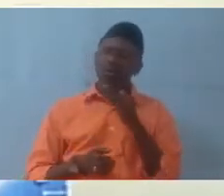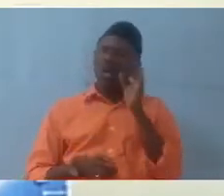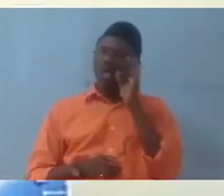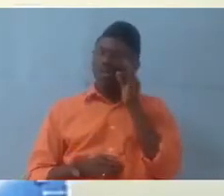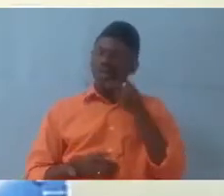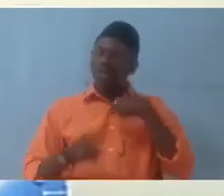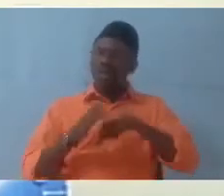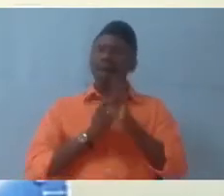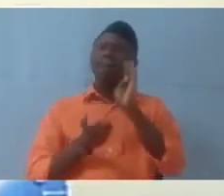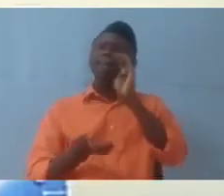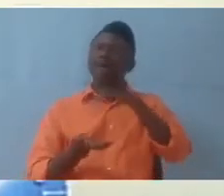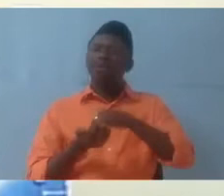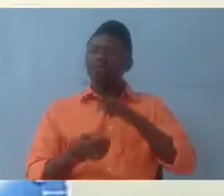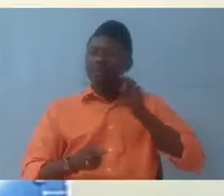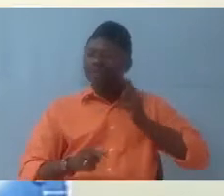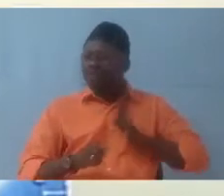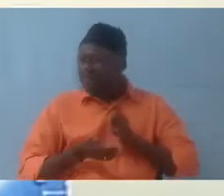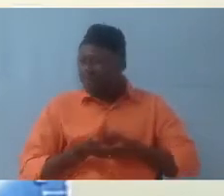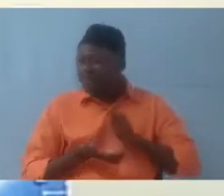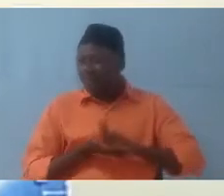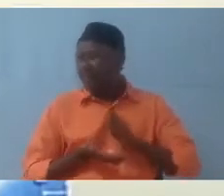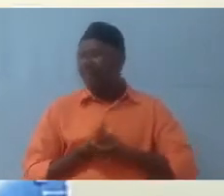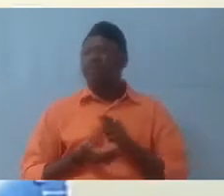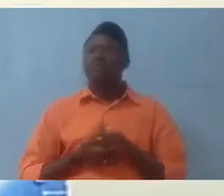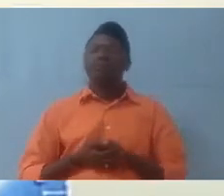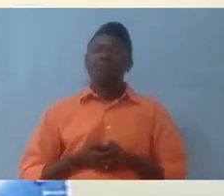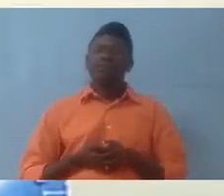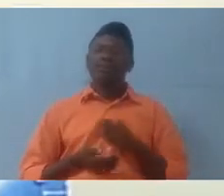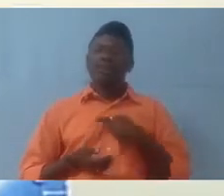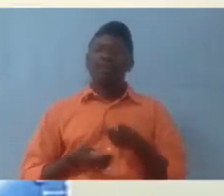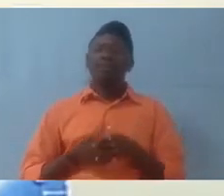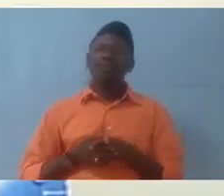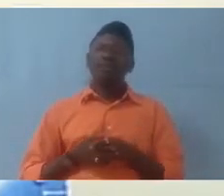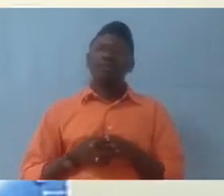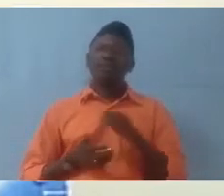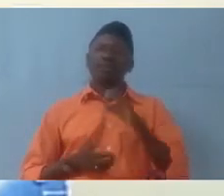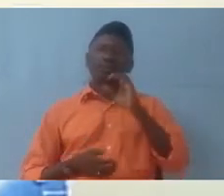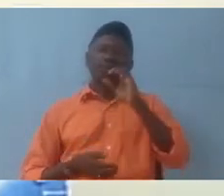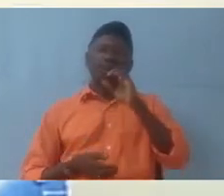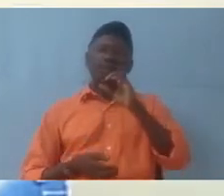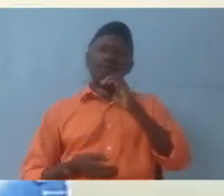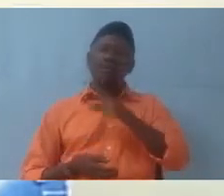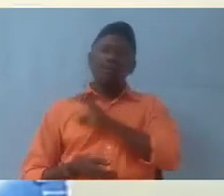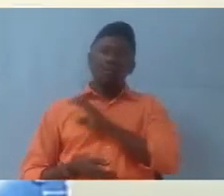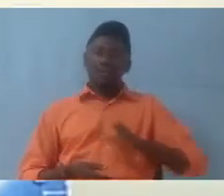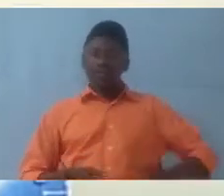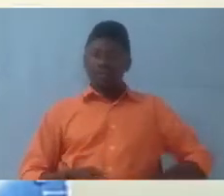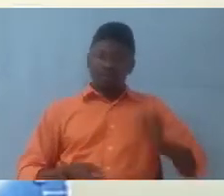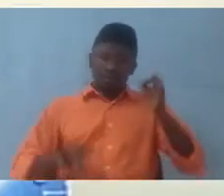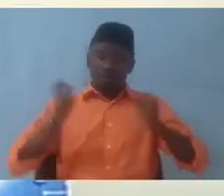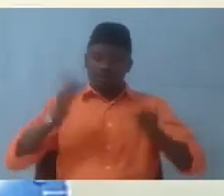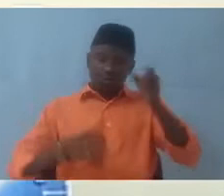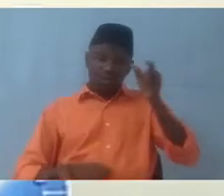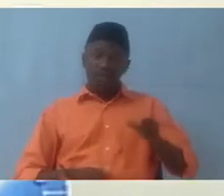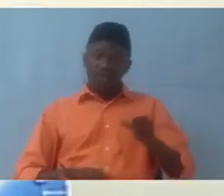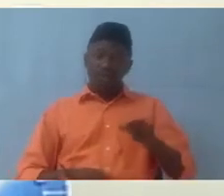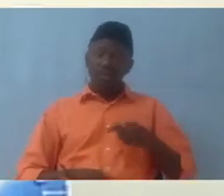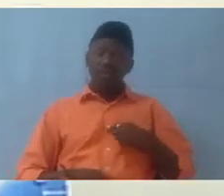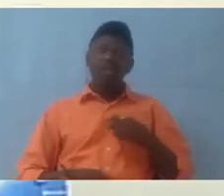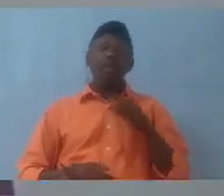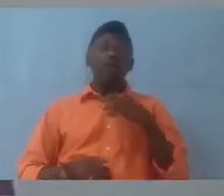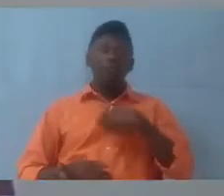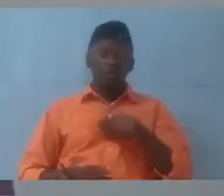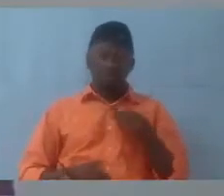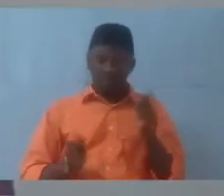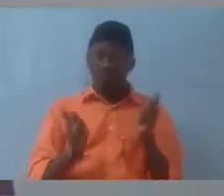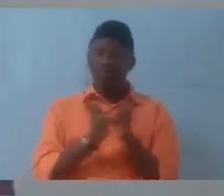Immediately. Ci la ma wax ne ma dañ la soxla Banjul ci sasi. That the CJ had requested my presence in his office immediately. Ne Chief Justice dal ajo